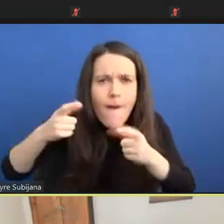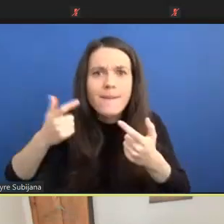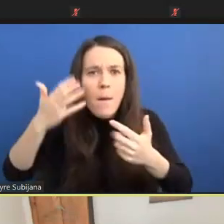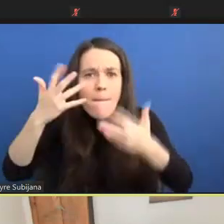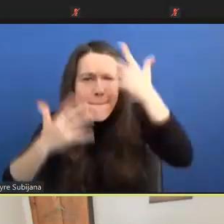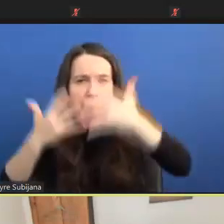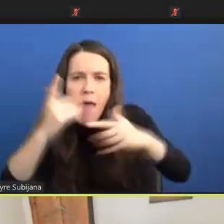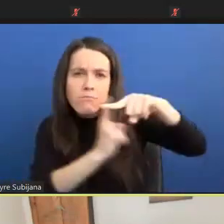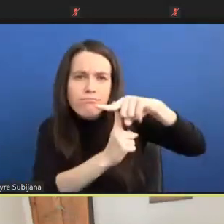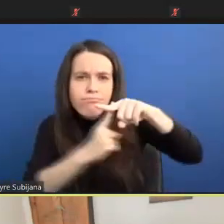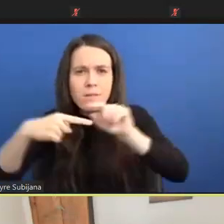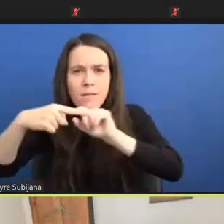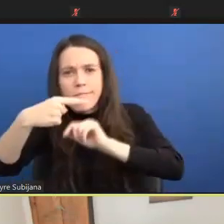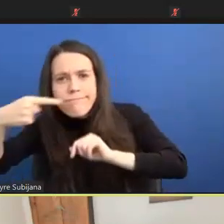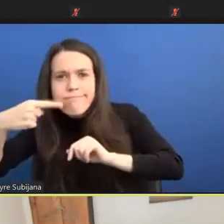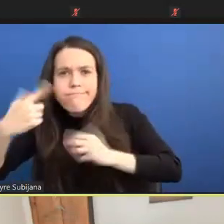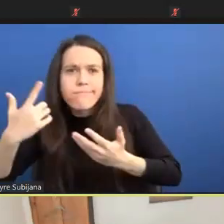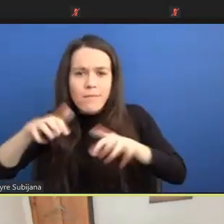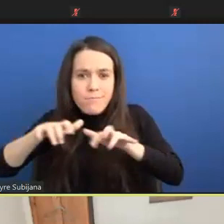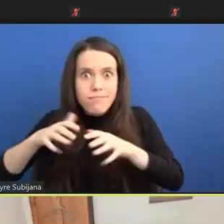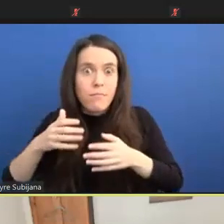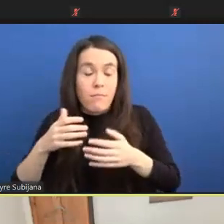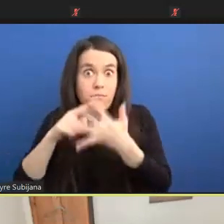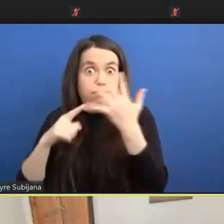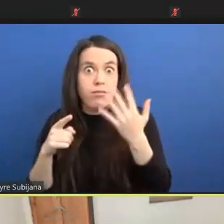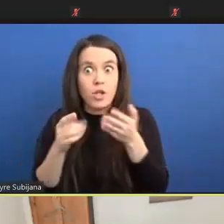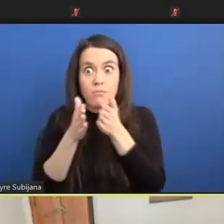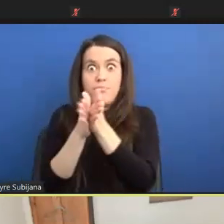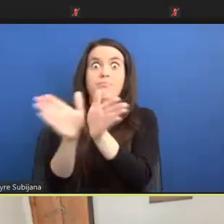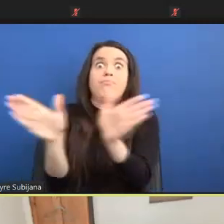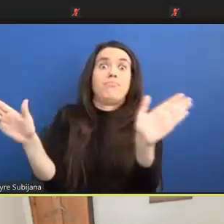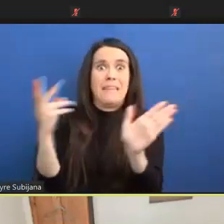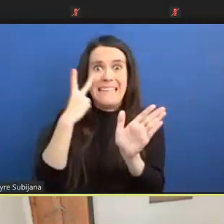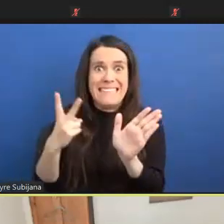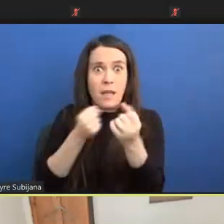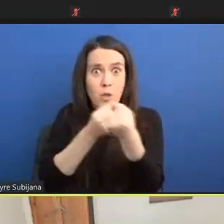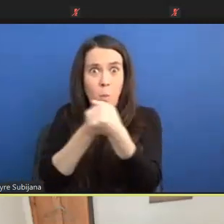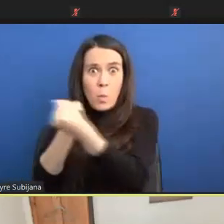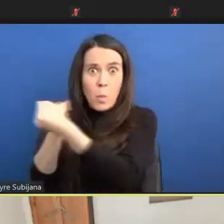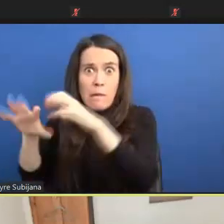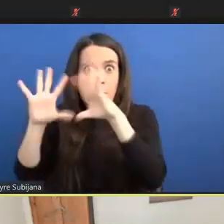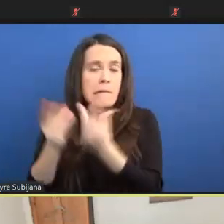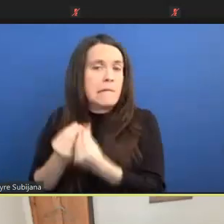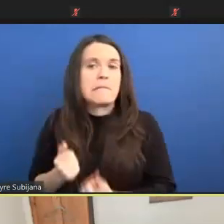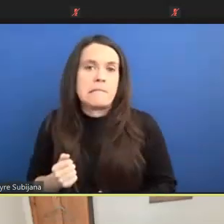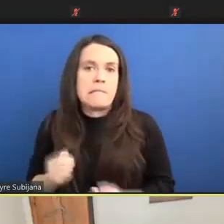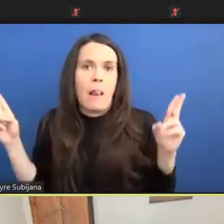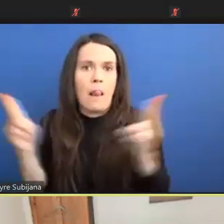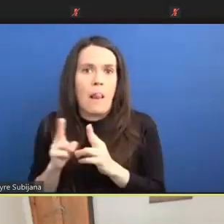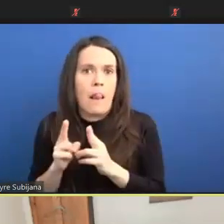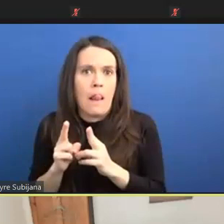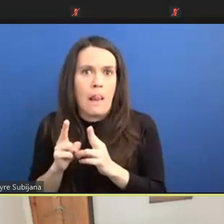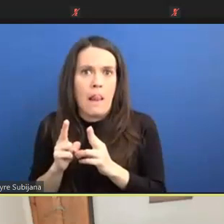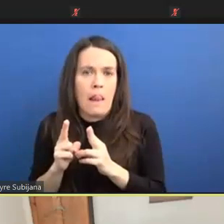specialist, and therefore the resources become much more stretched. So it is always really, really tricky once you get to